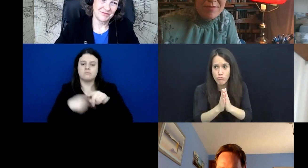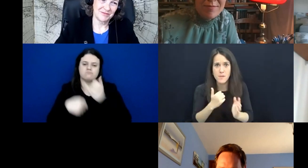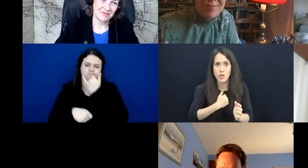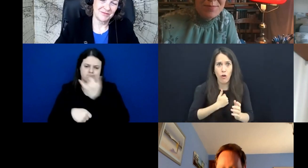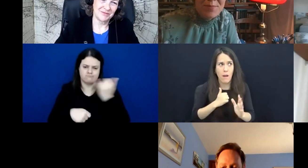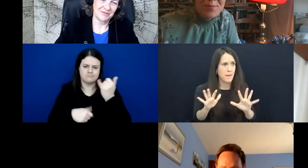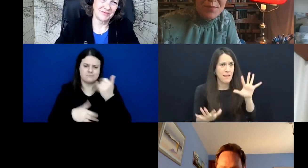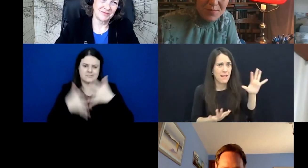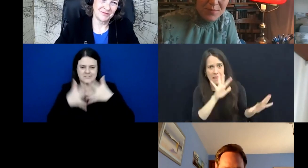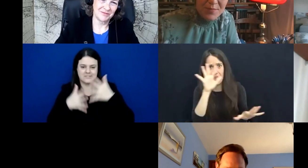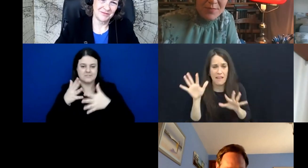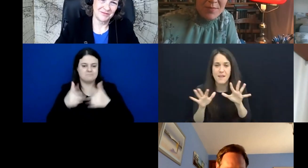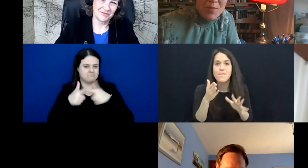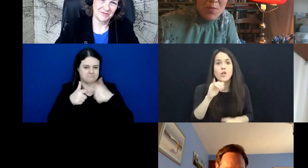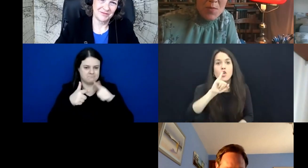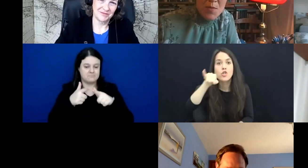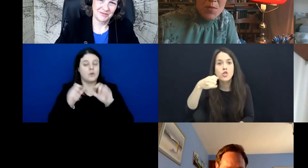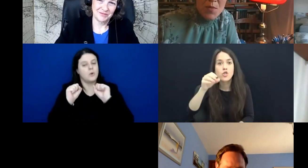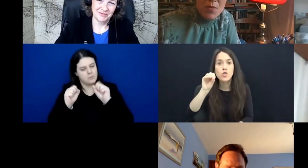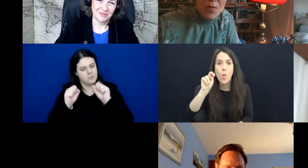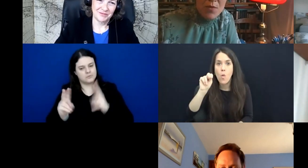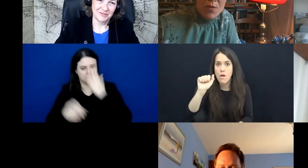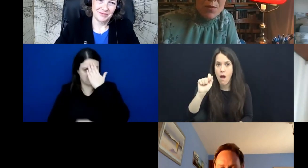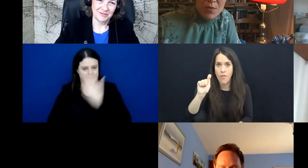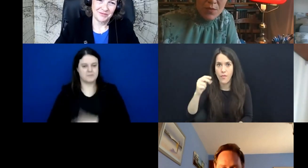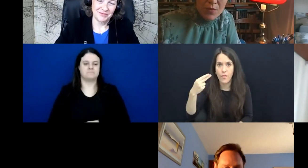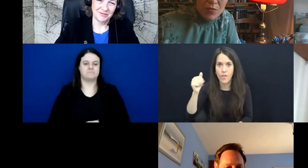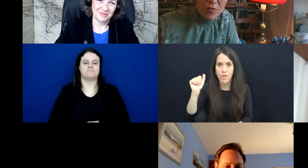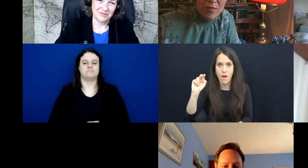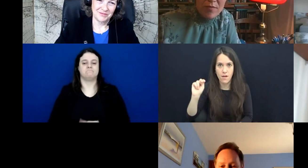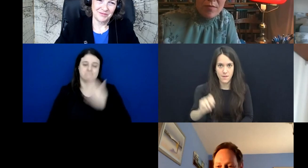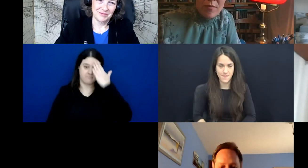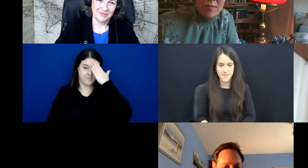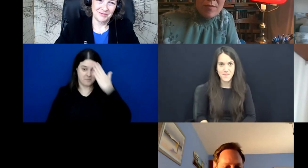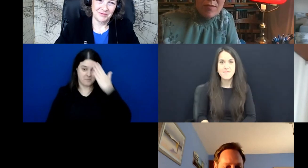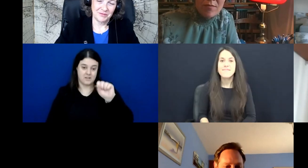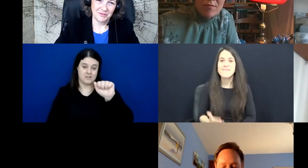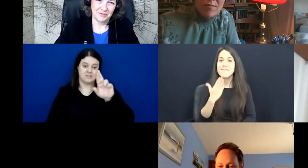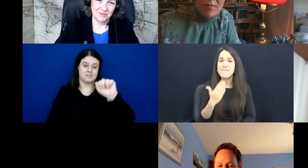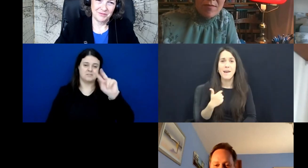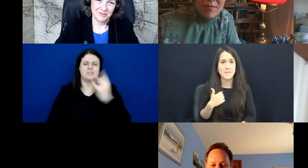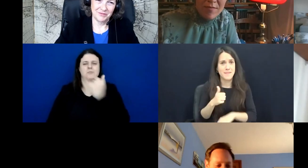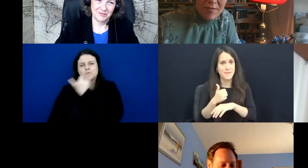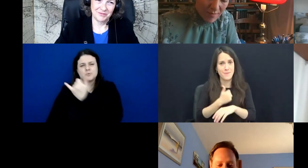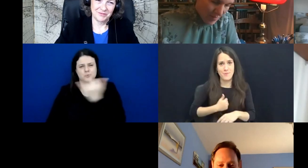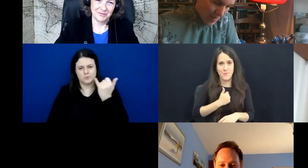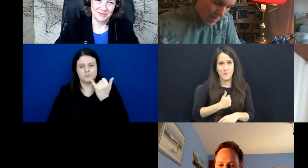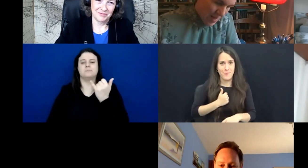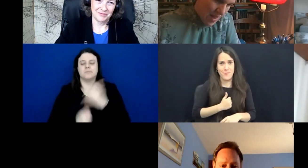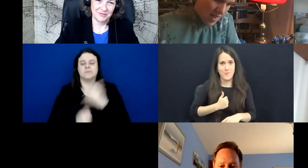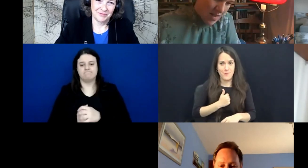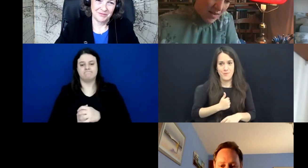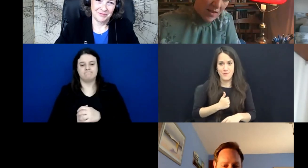but over to you, Jonathan. Thank you. Thank you, Sarah. My apologies for that. Yeah, there's a